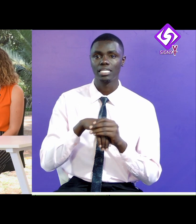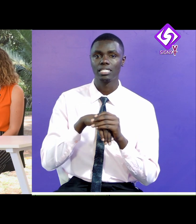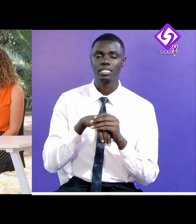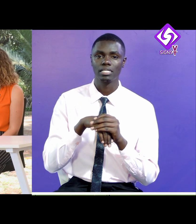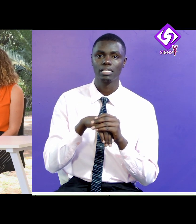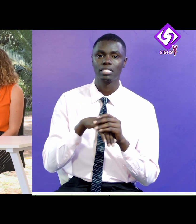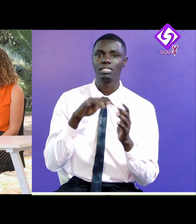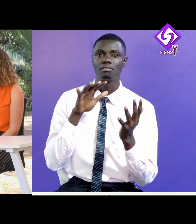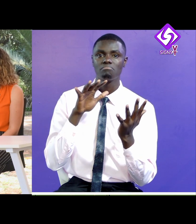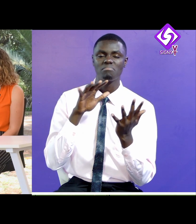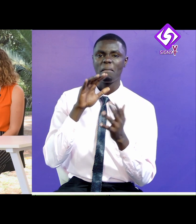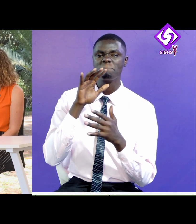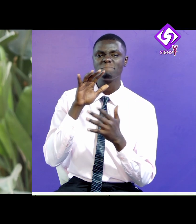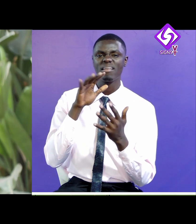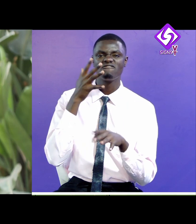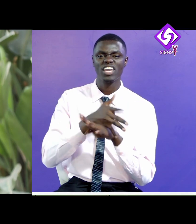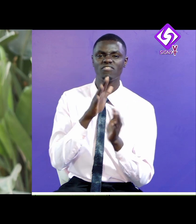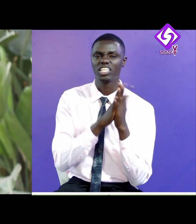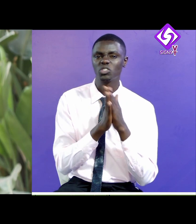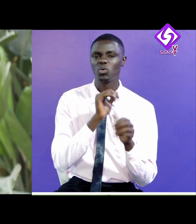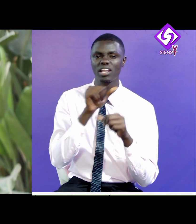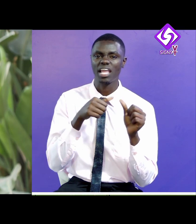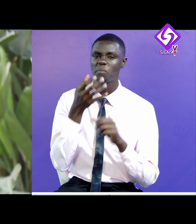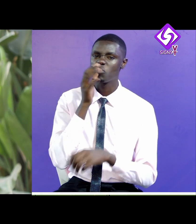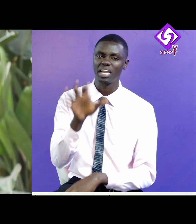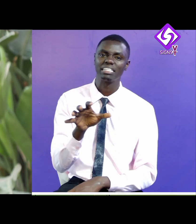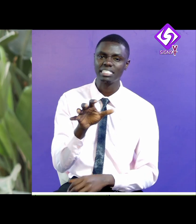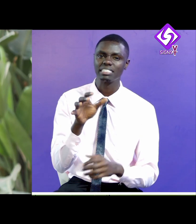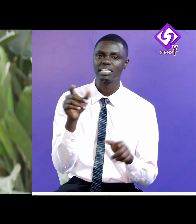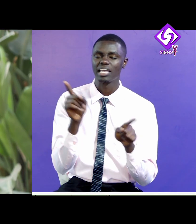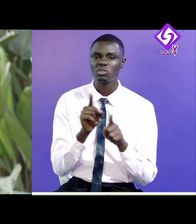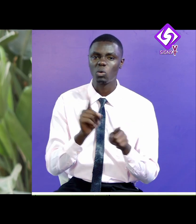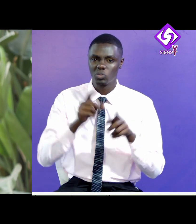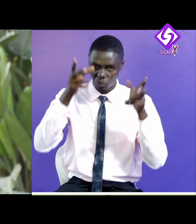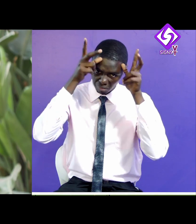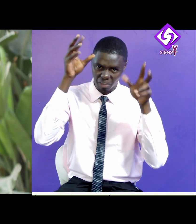of curses and being possessed.